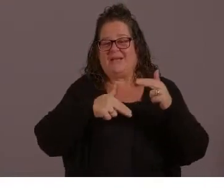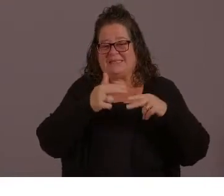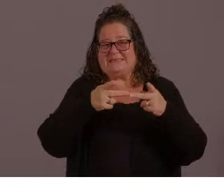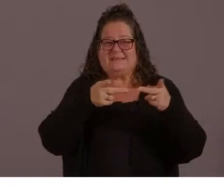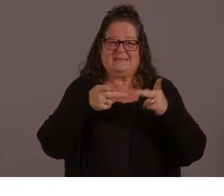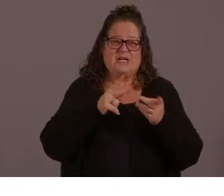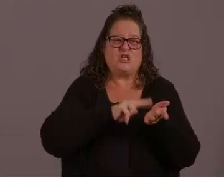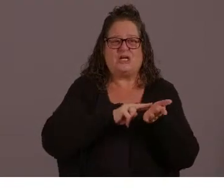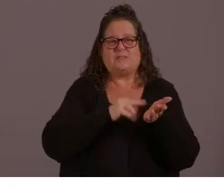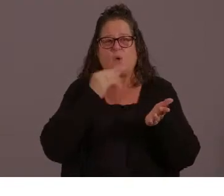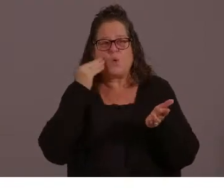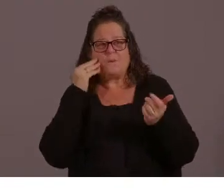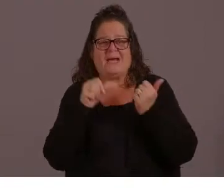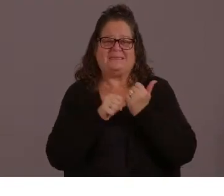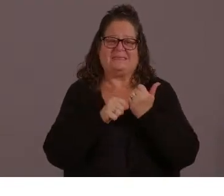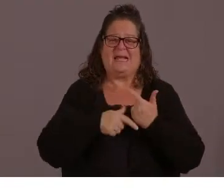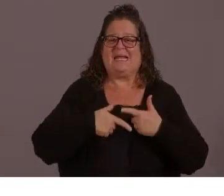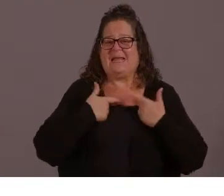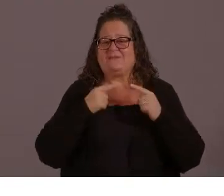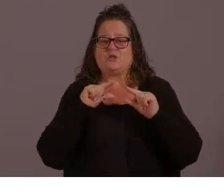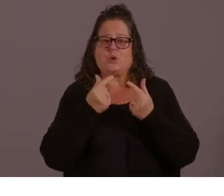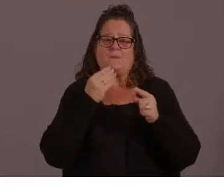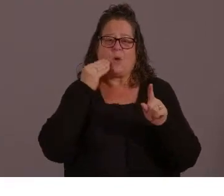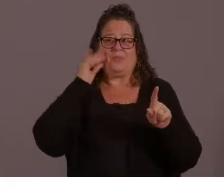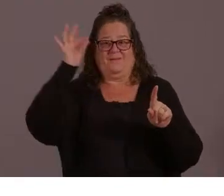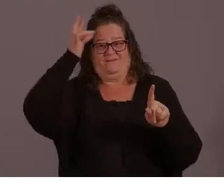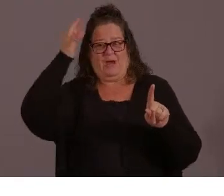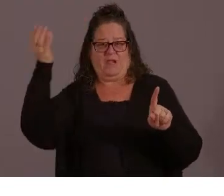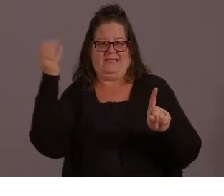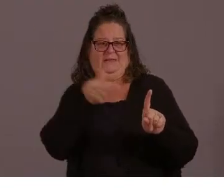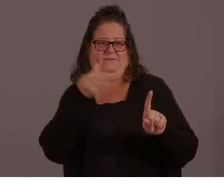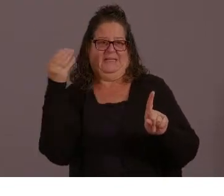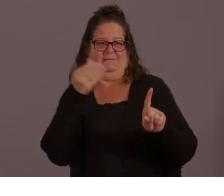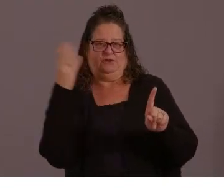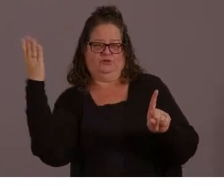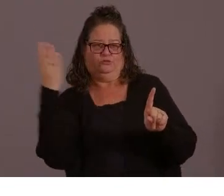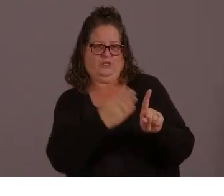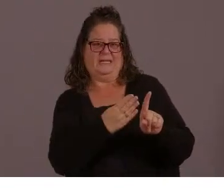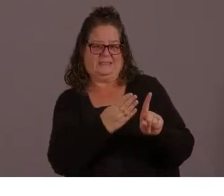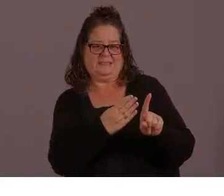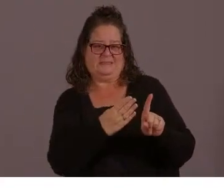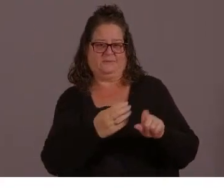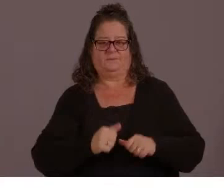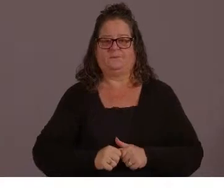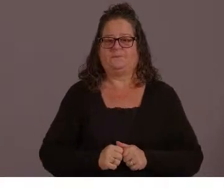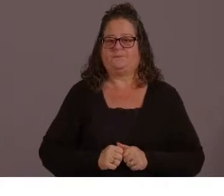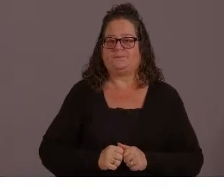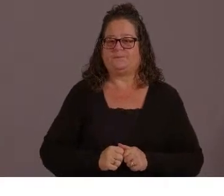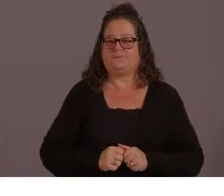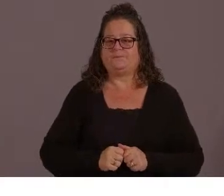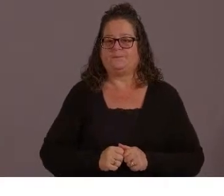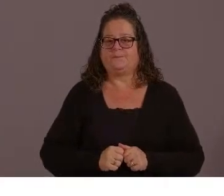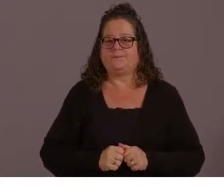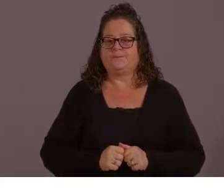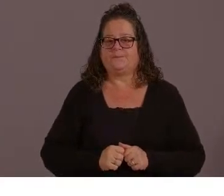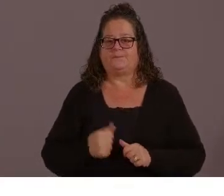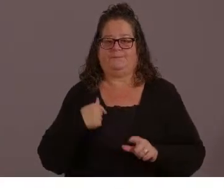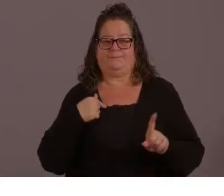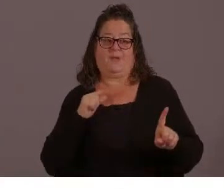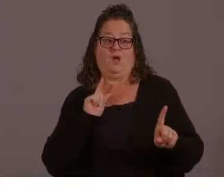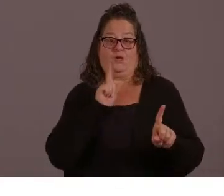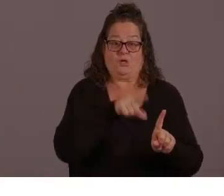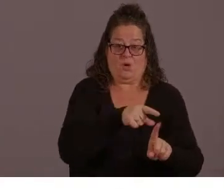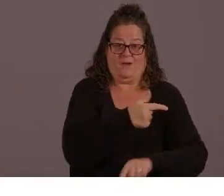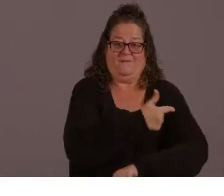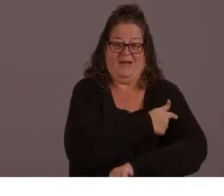were provided vaccine so that they could go on site to these long-term care facilities to vaccinate vulnerable residents